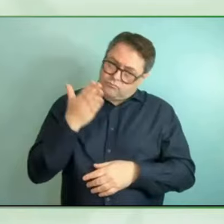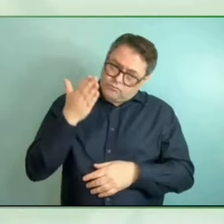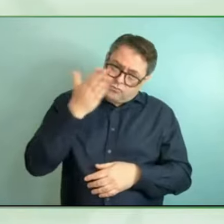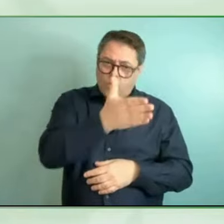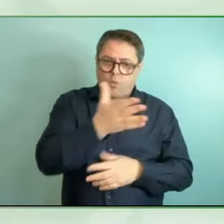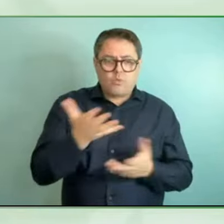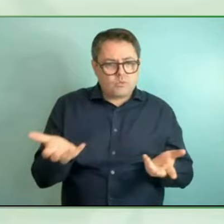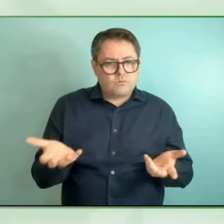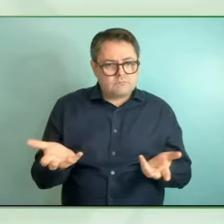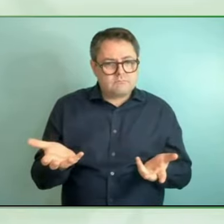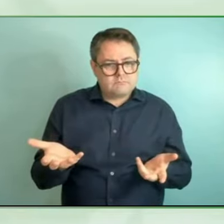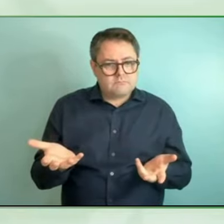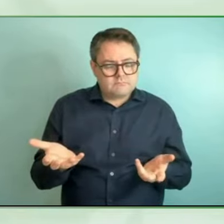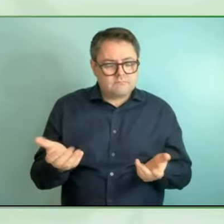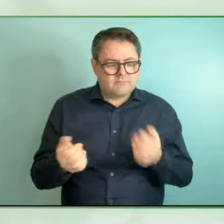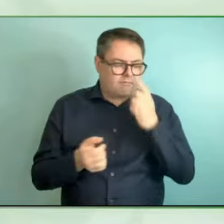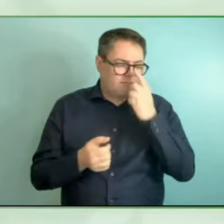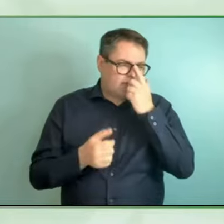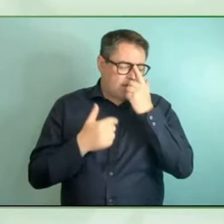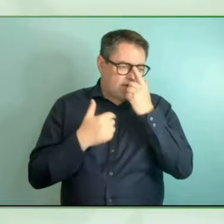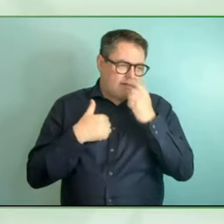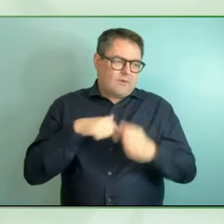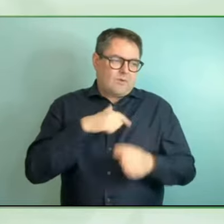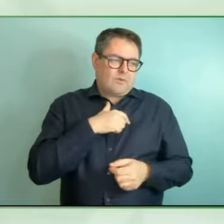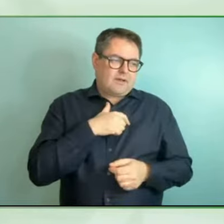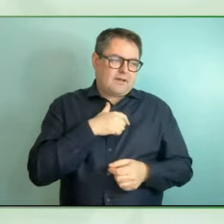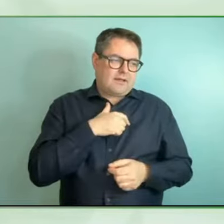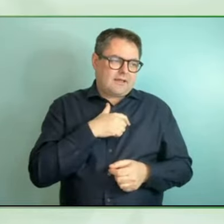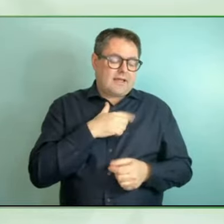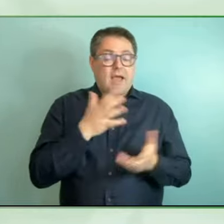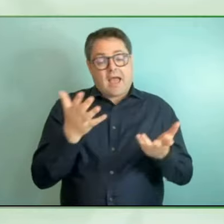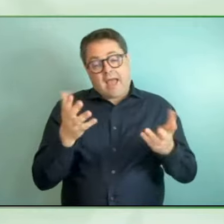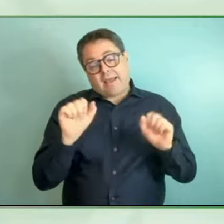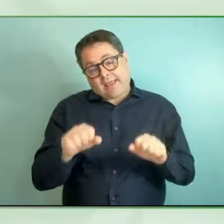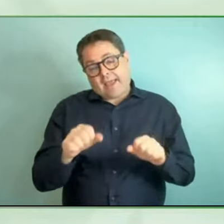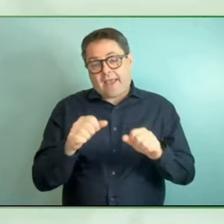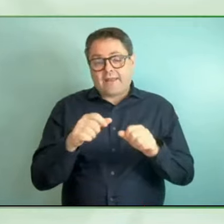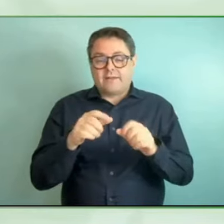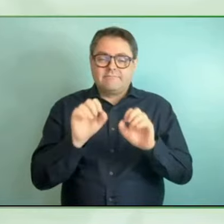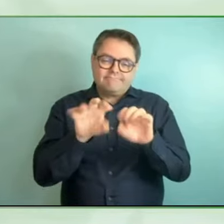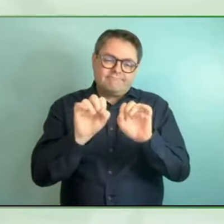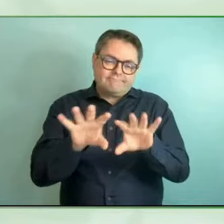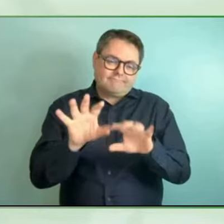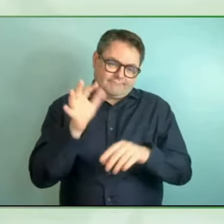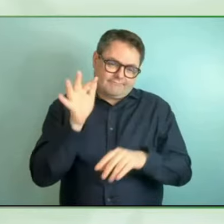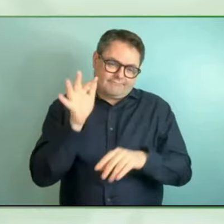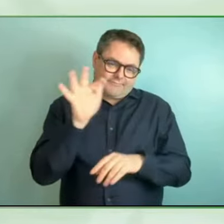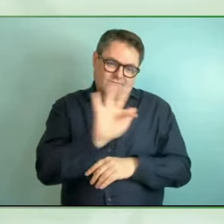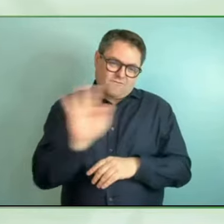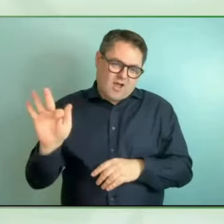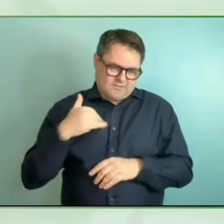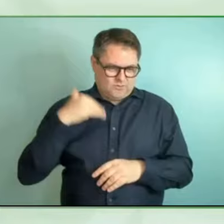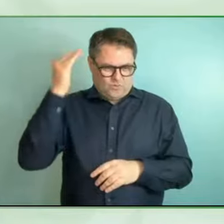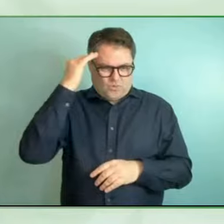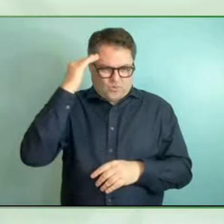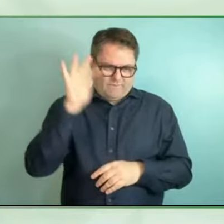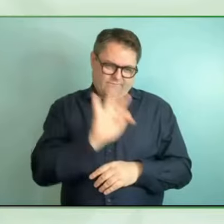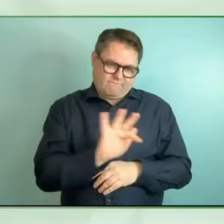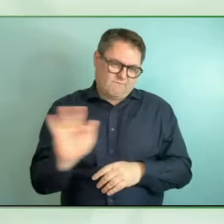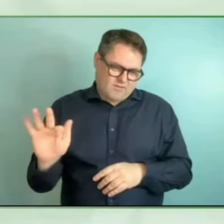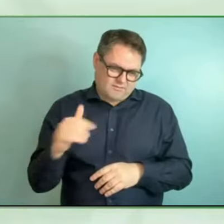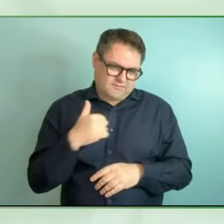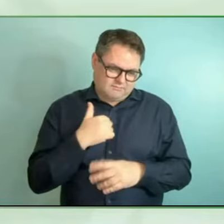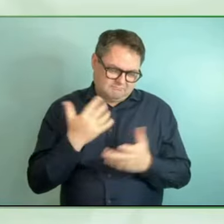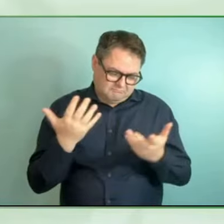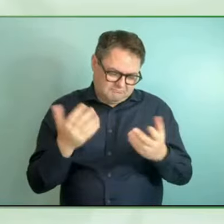have a big. So I can talk about France because really I know the situation. We know that there are a